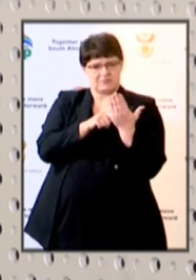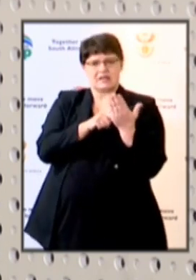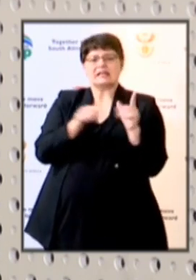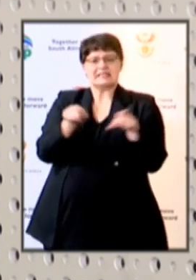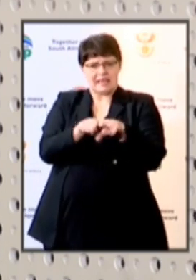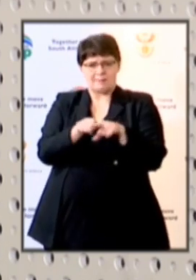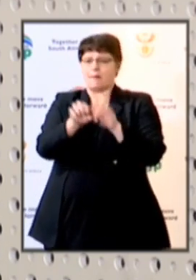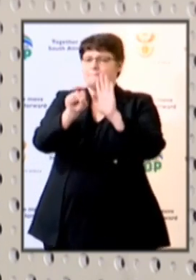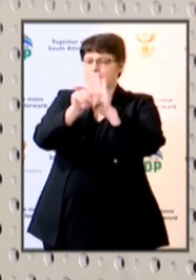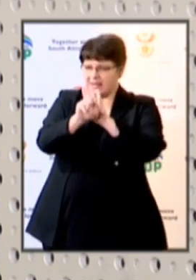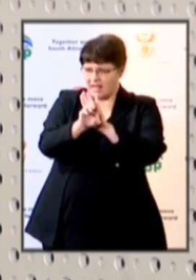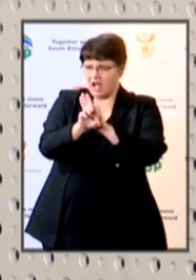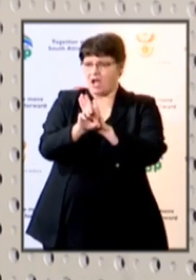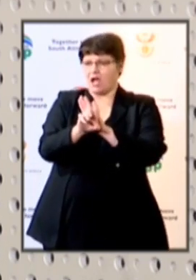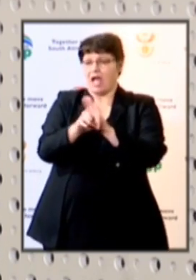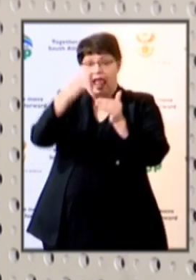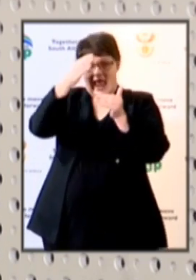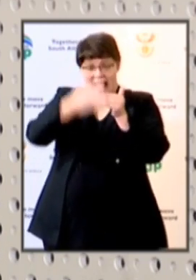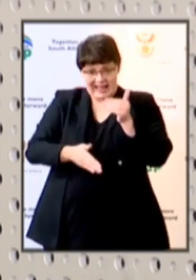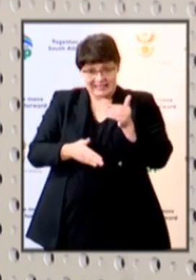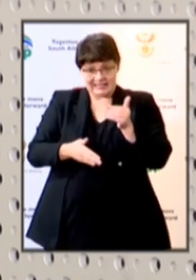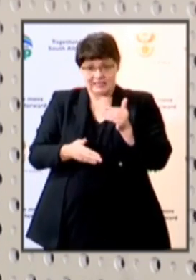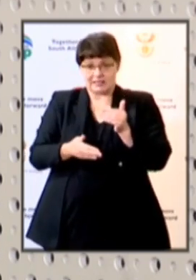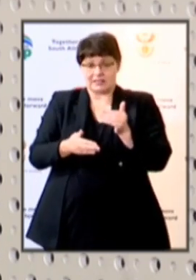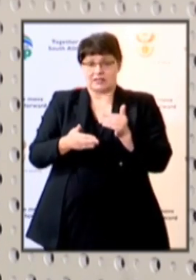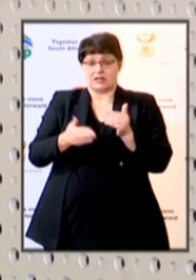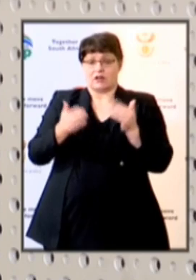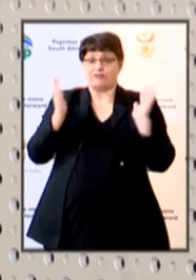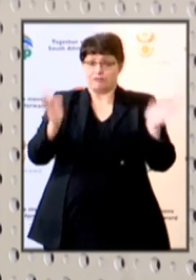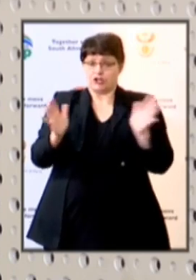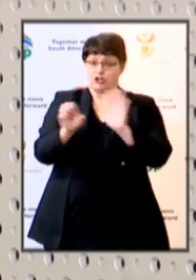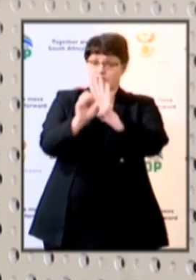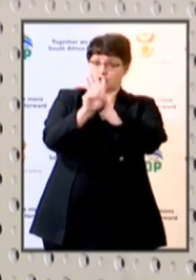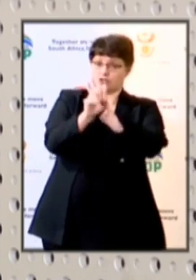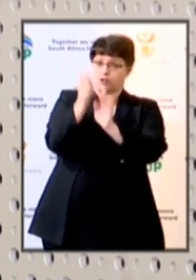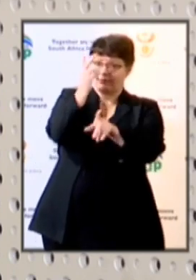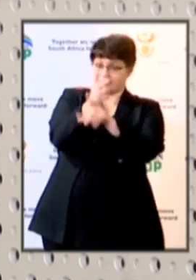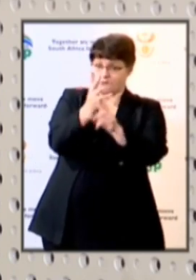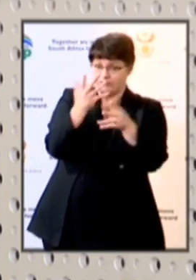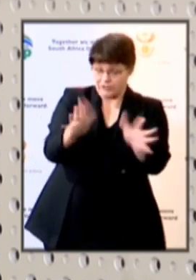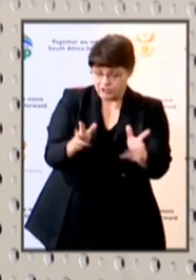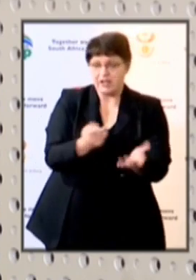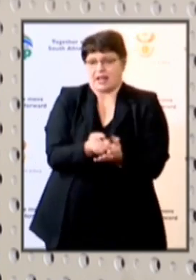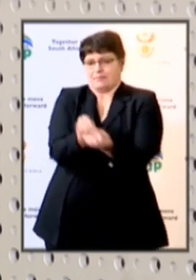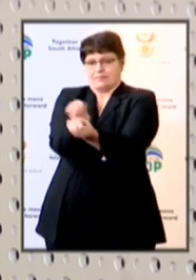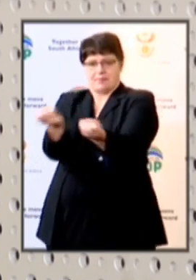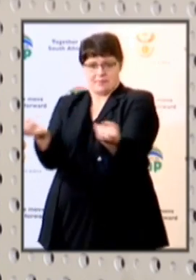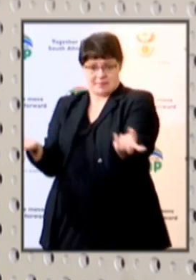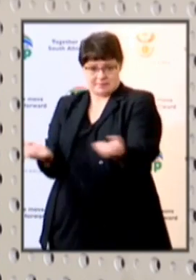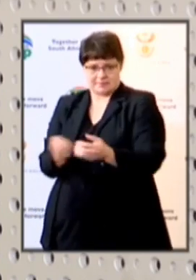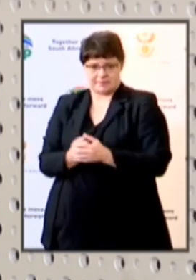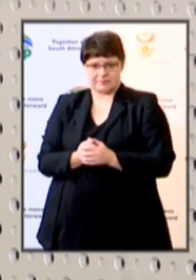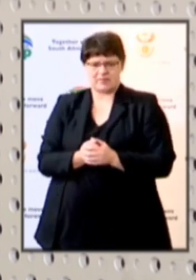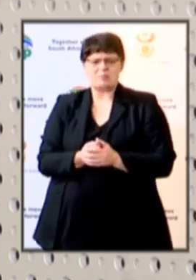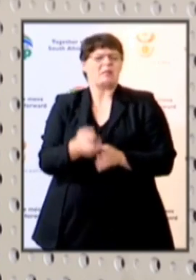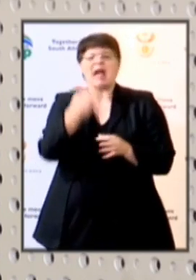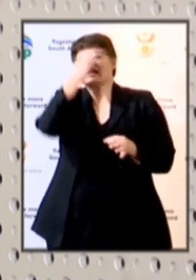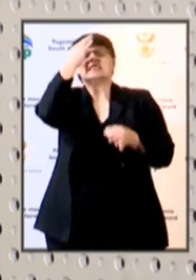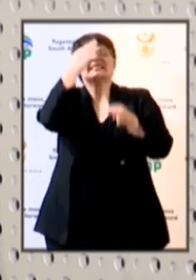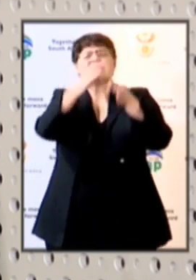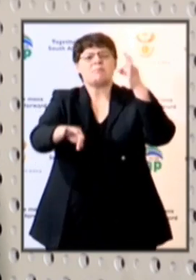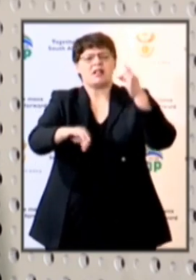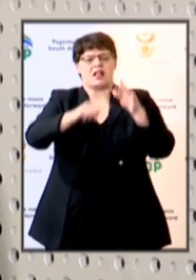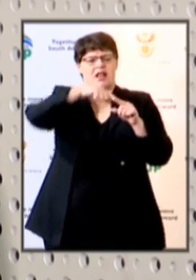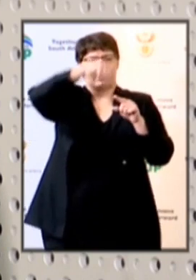members of the media at the end of the briefing today. We will also produce a simple graphic